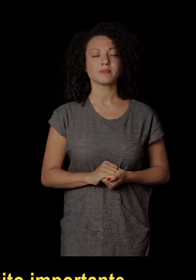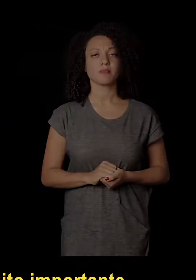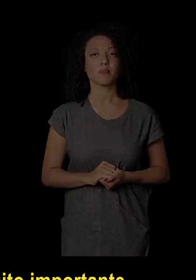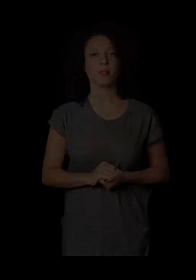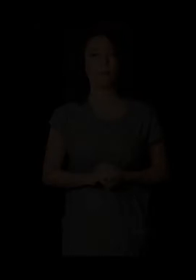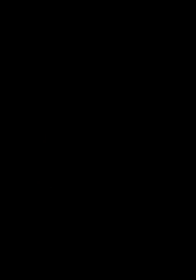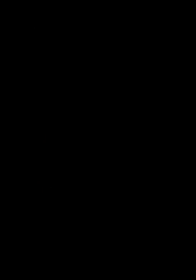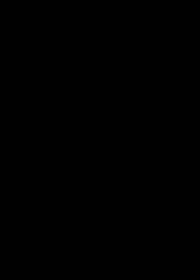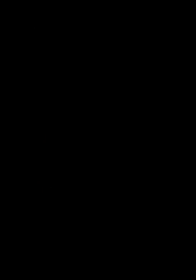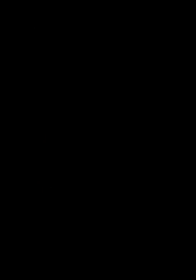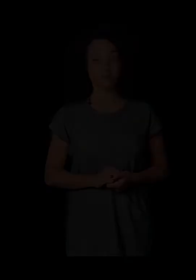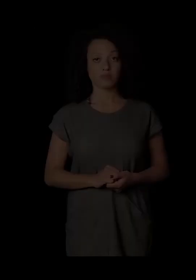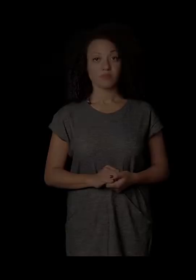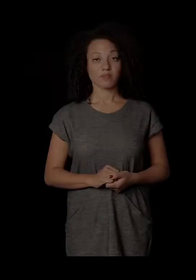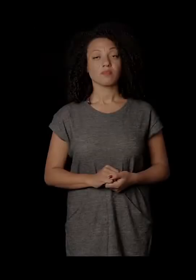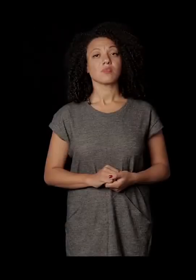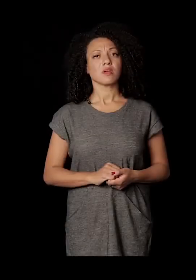know.